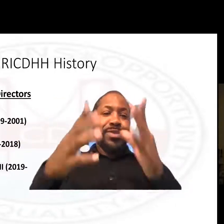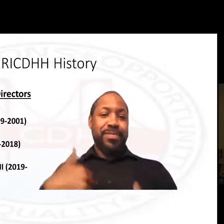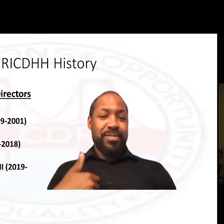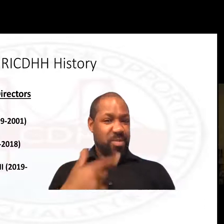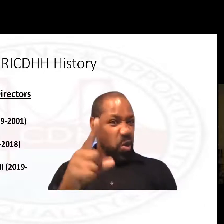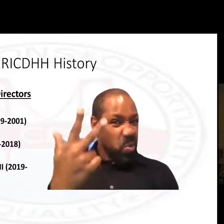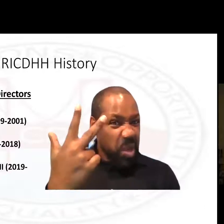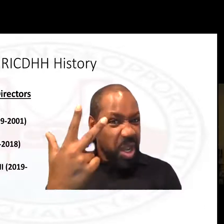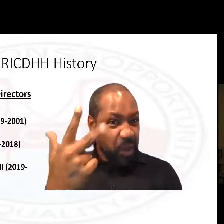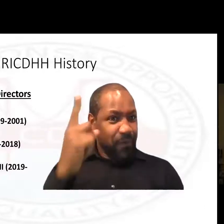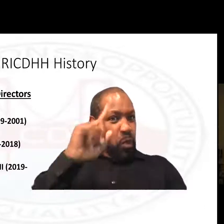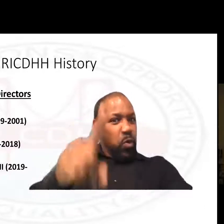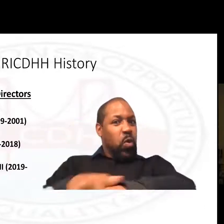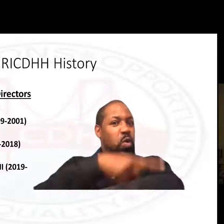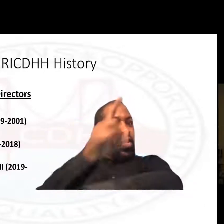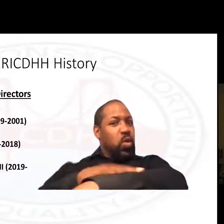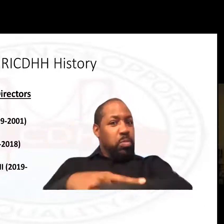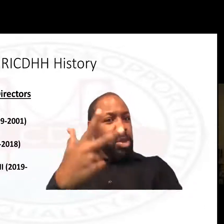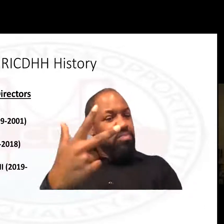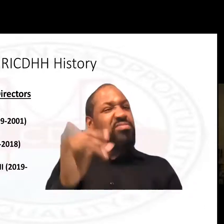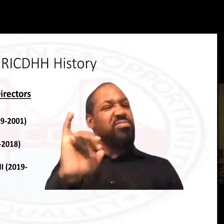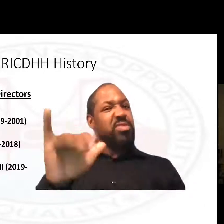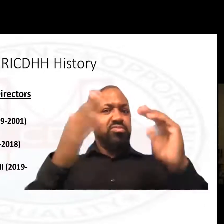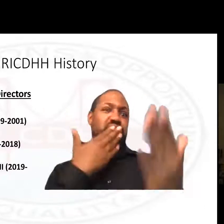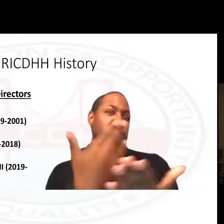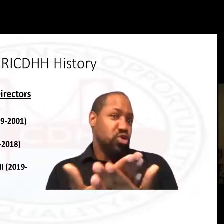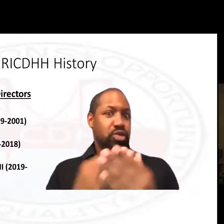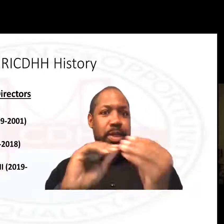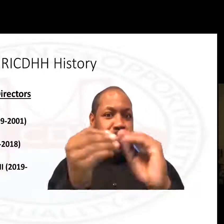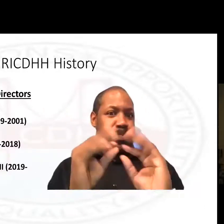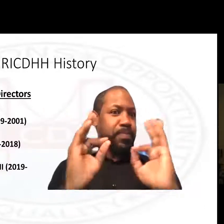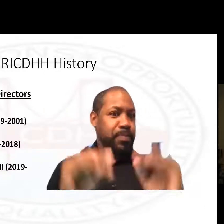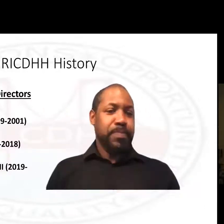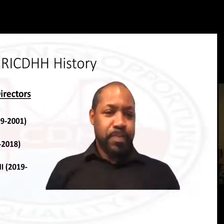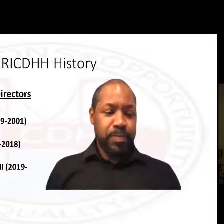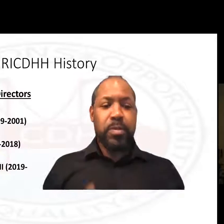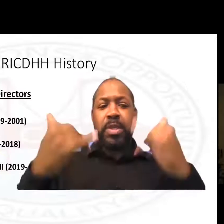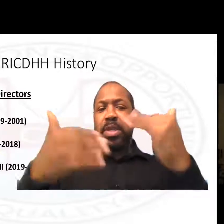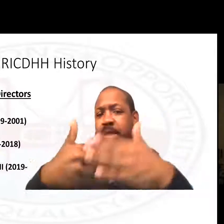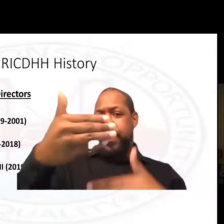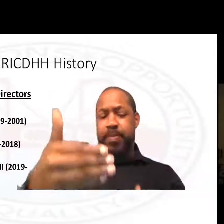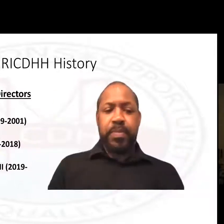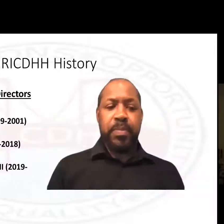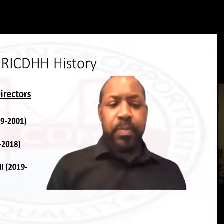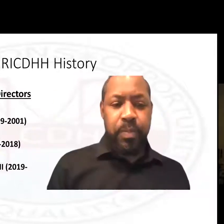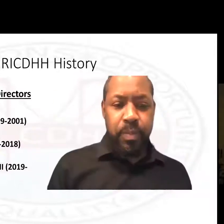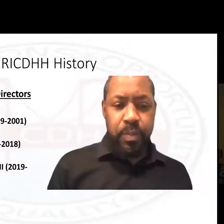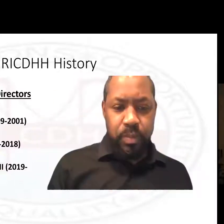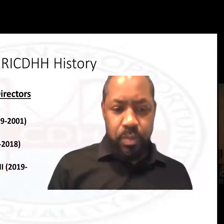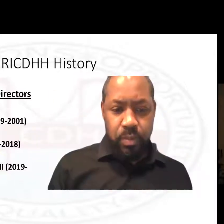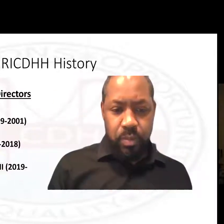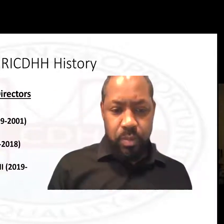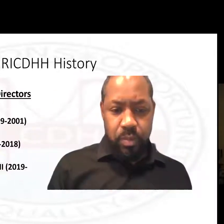myself, starting in 2019. So we've only had 3, and it's over 20 years. I think that's good.